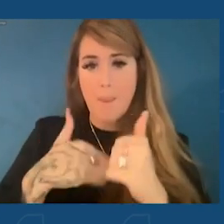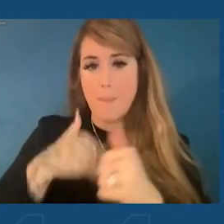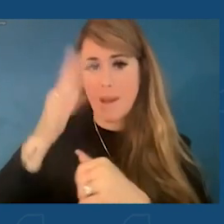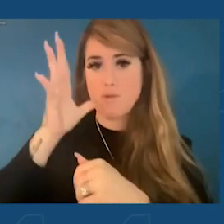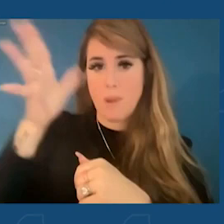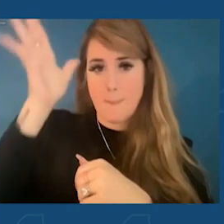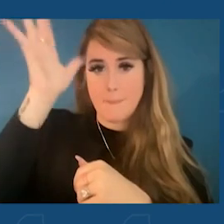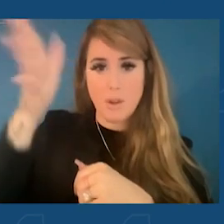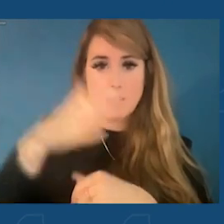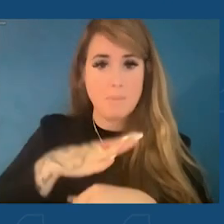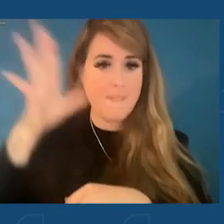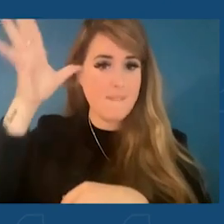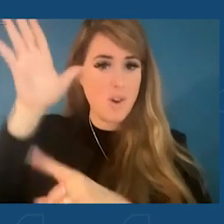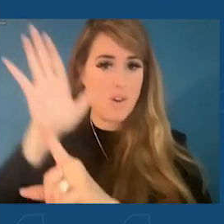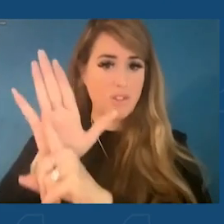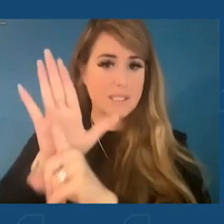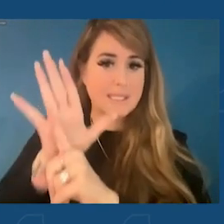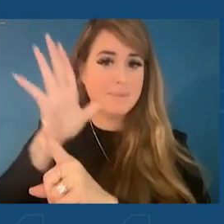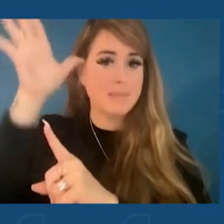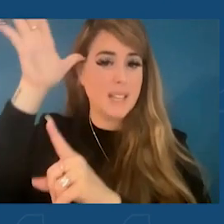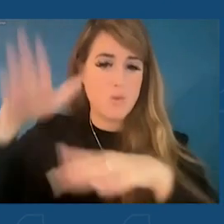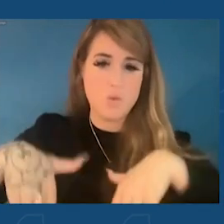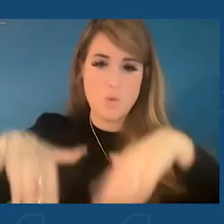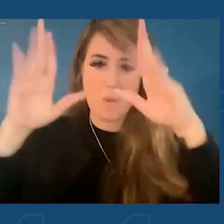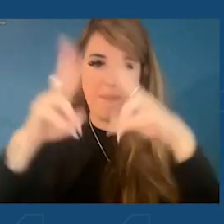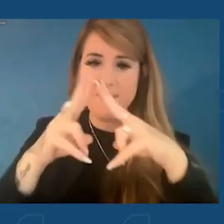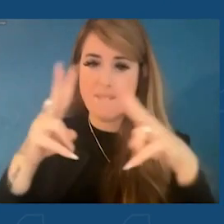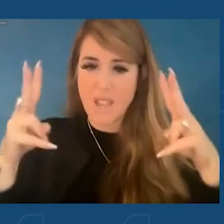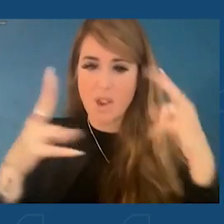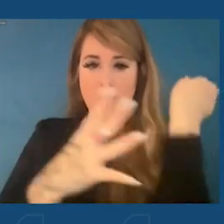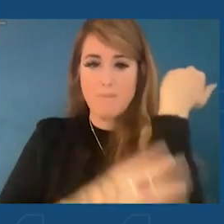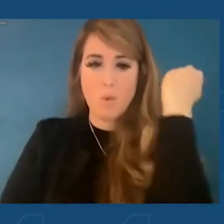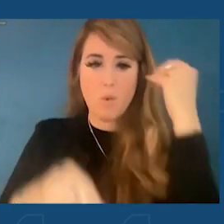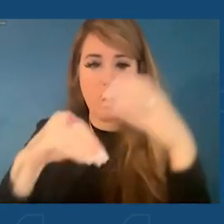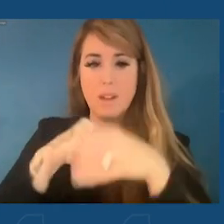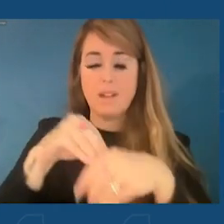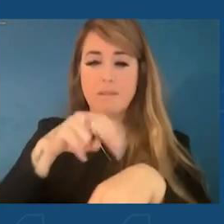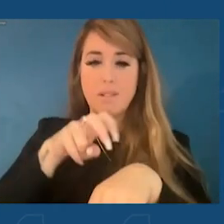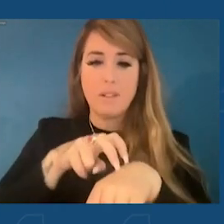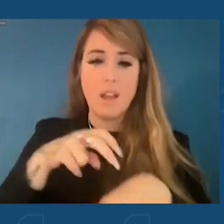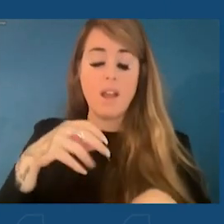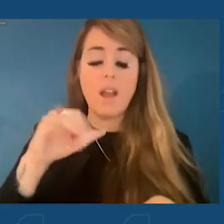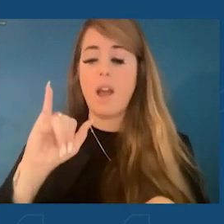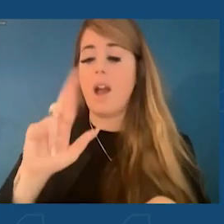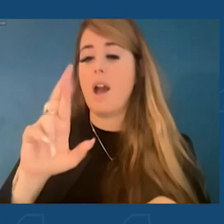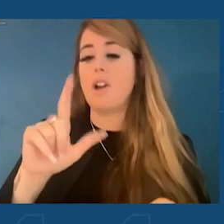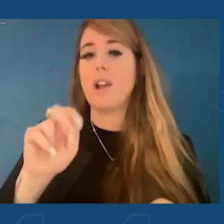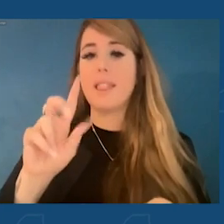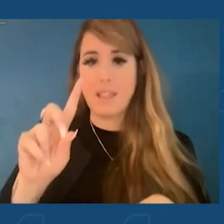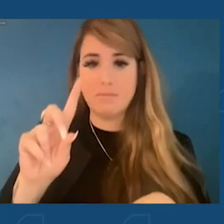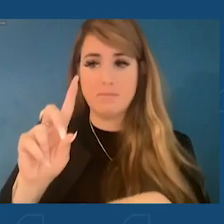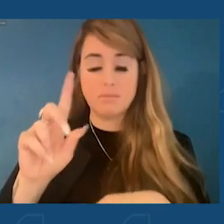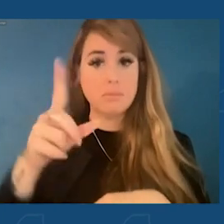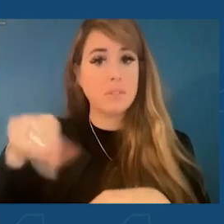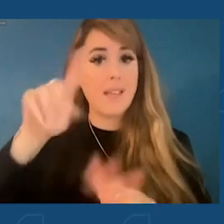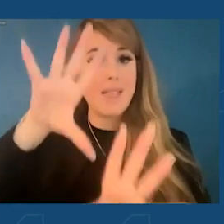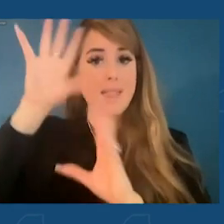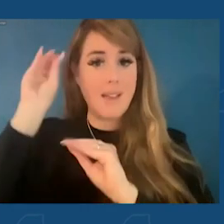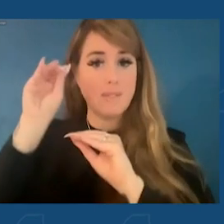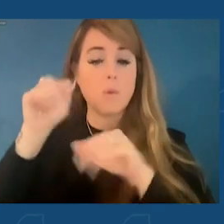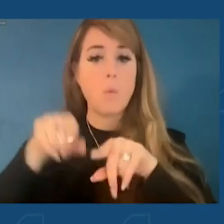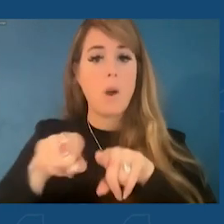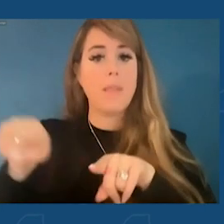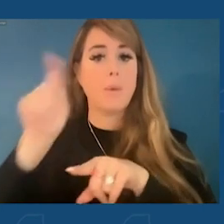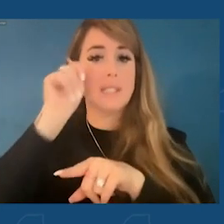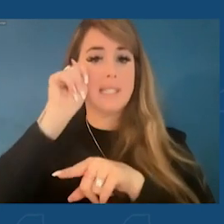my father's parents, grew up very, very poor in Ireland. They left as teenagers in search of a better life